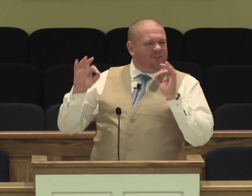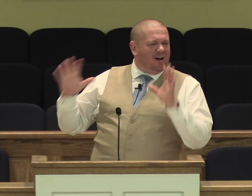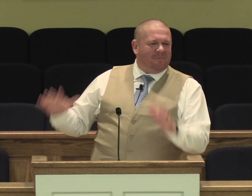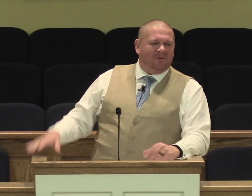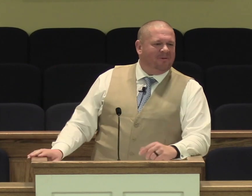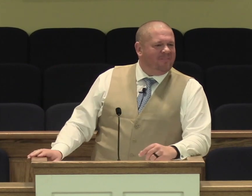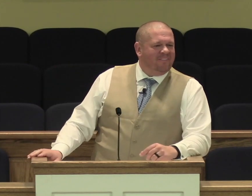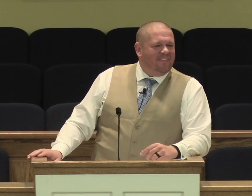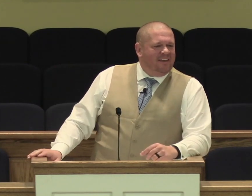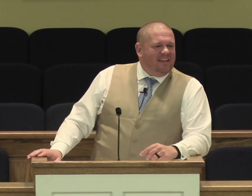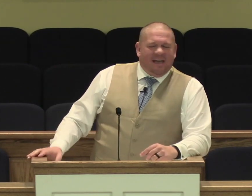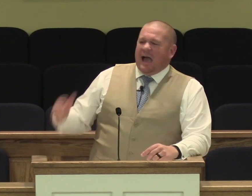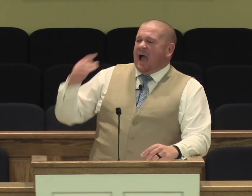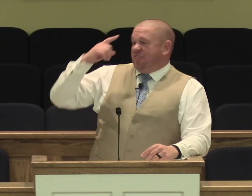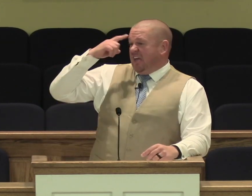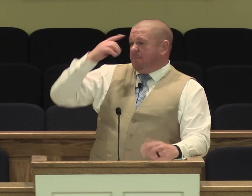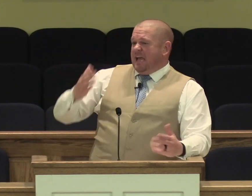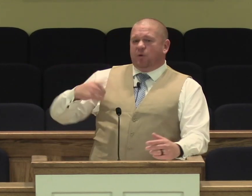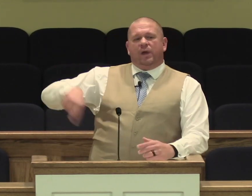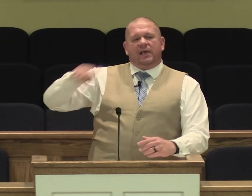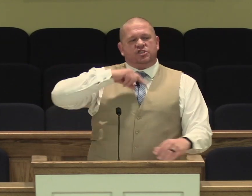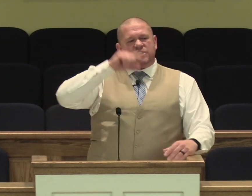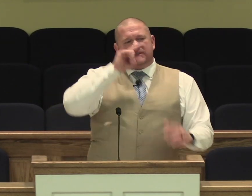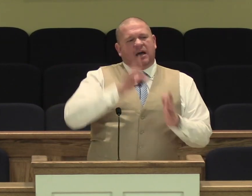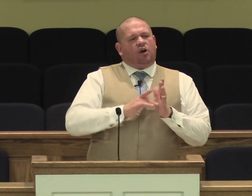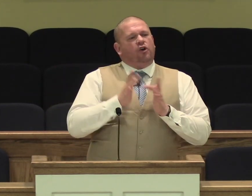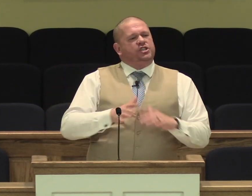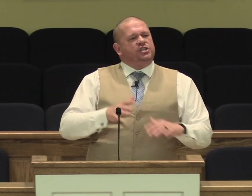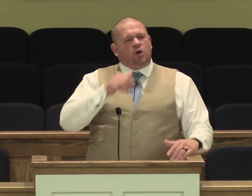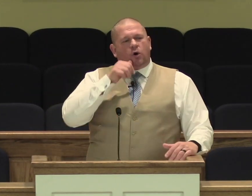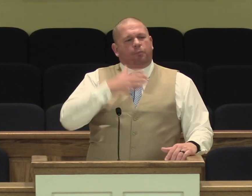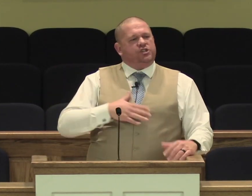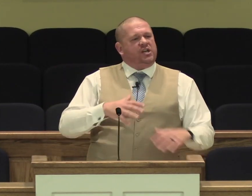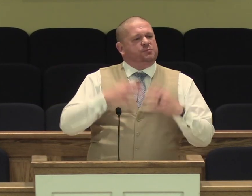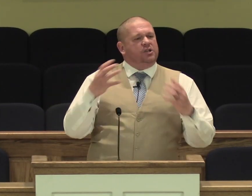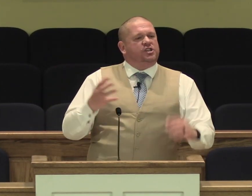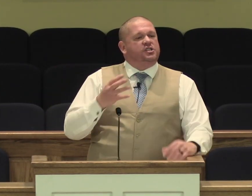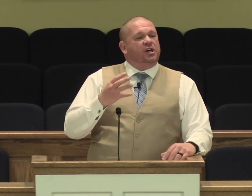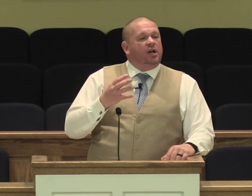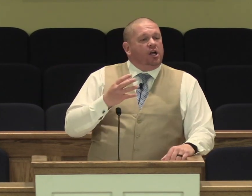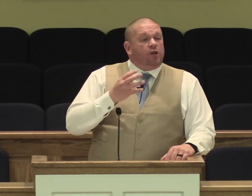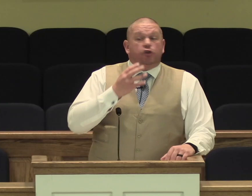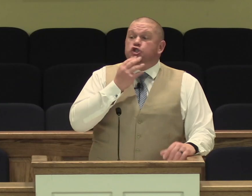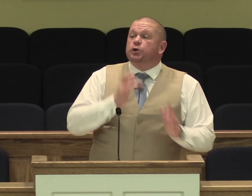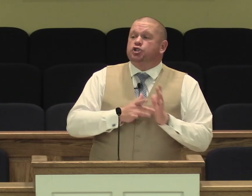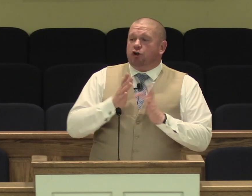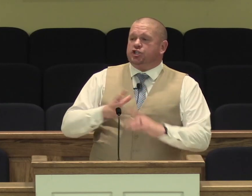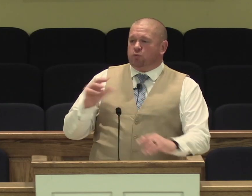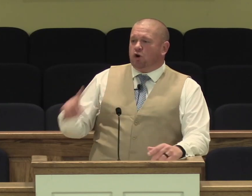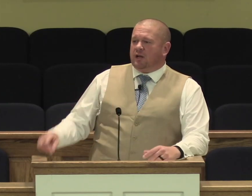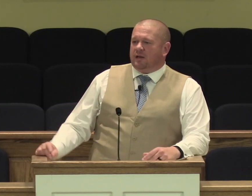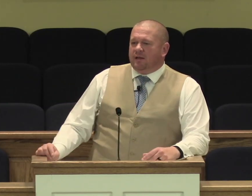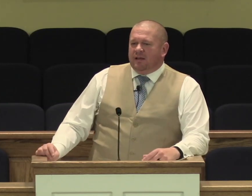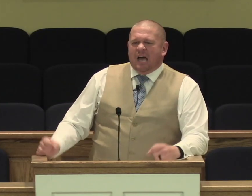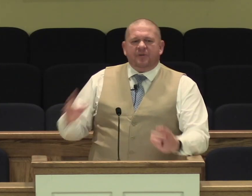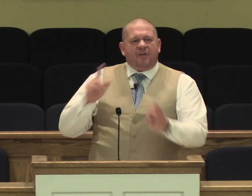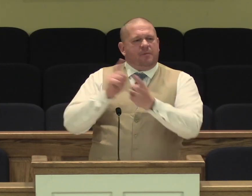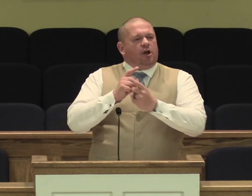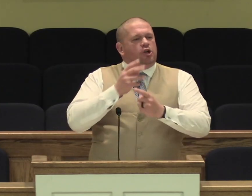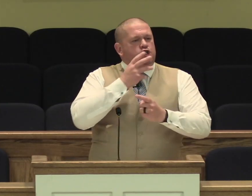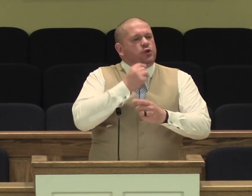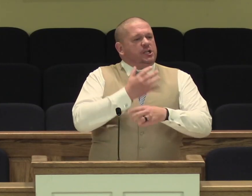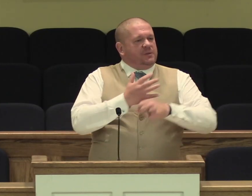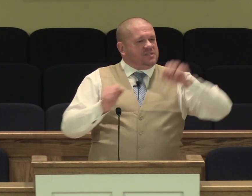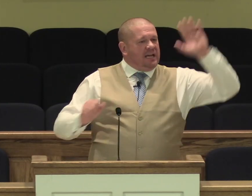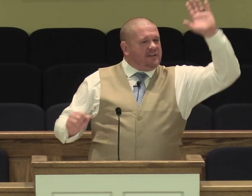this sign is phenomenal. And I think maybe we as Gentile Christians don't appreciate as much as the Jewish Christian would. And how many of you have ever